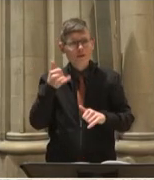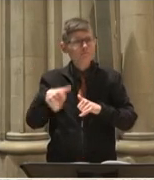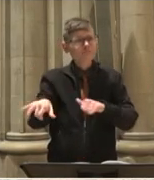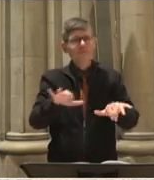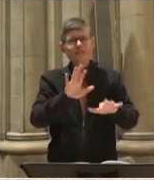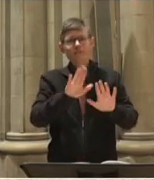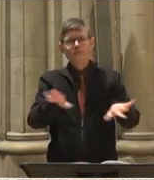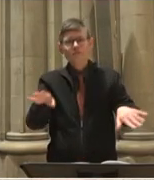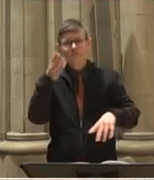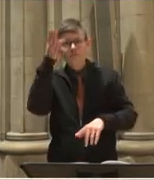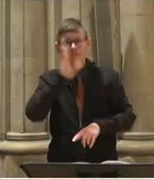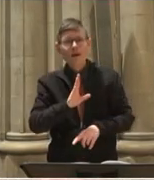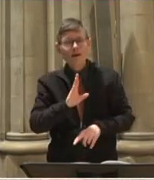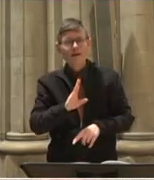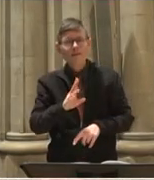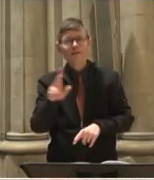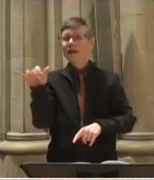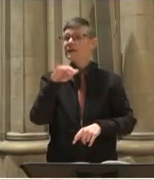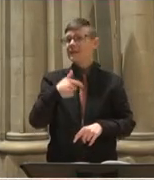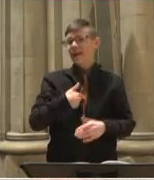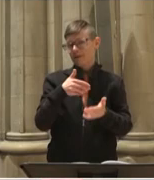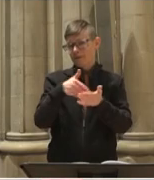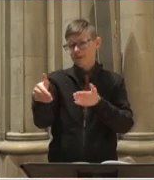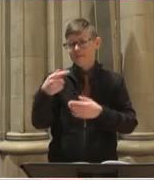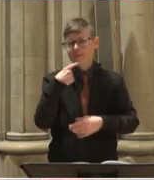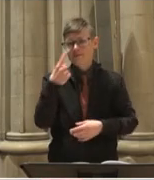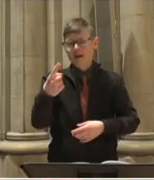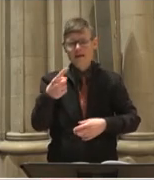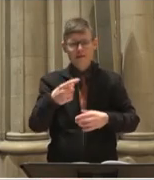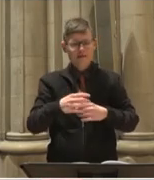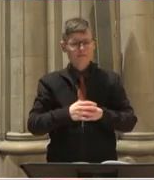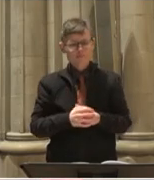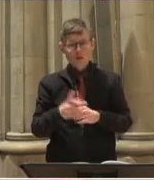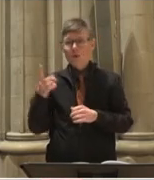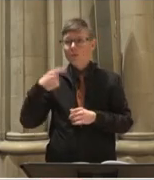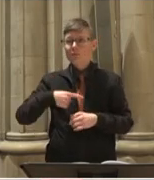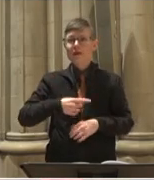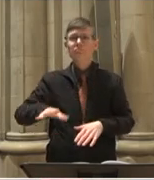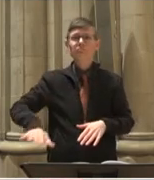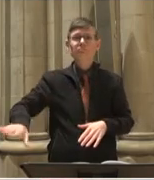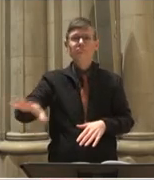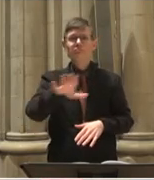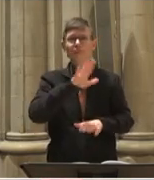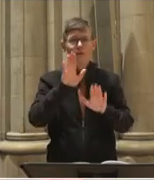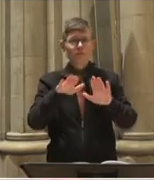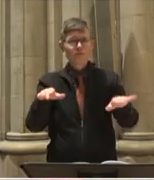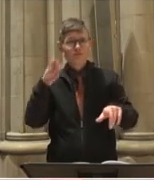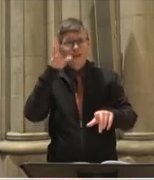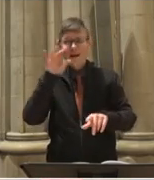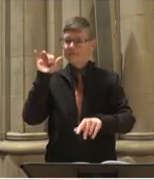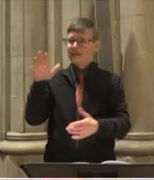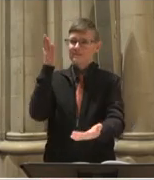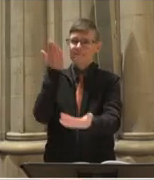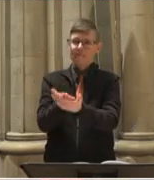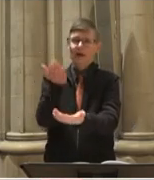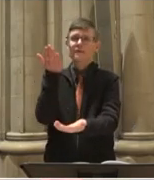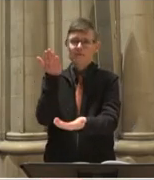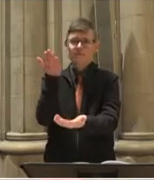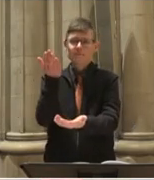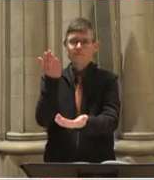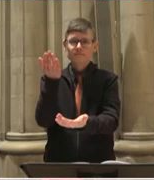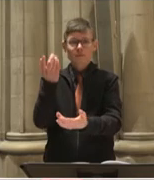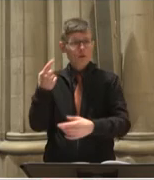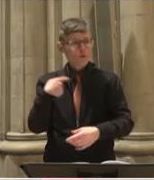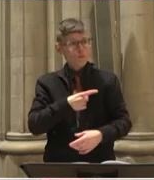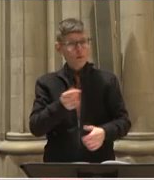God. And as I often say, that we are children of God is a fact. That we